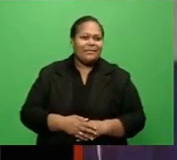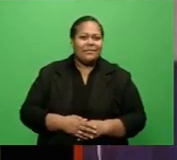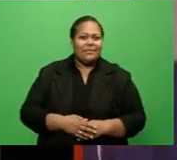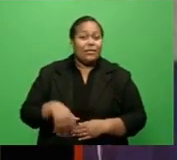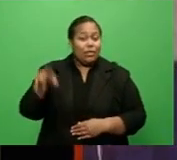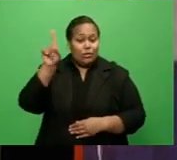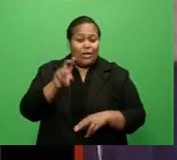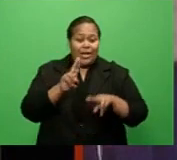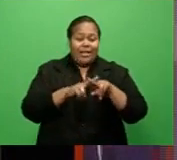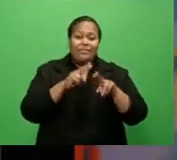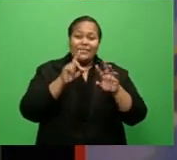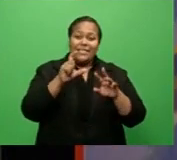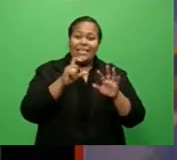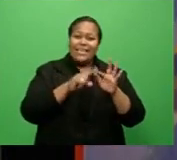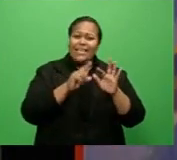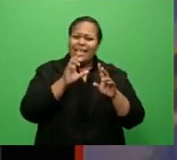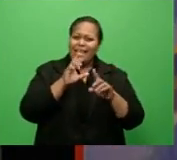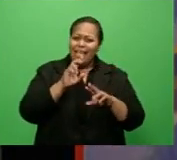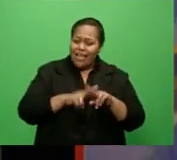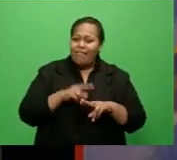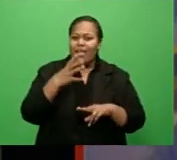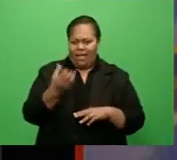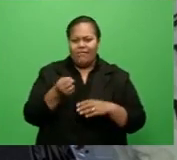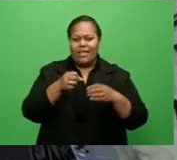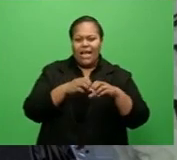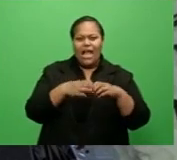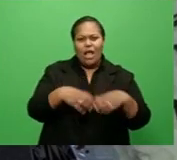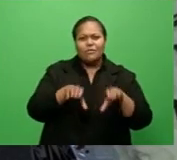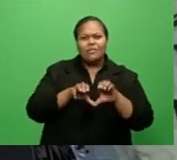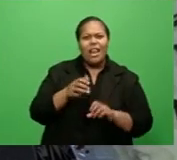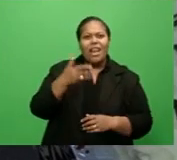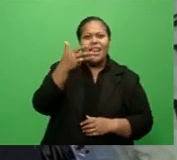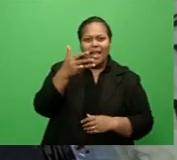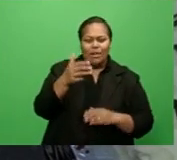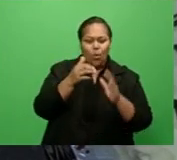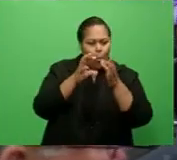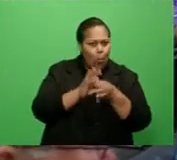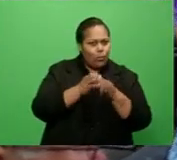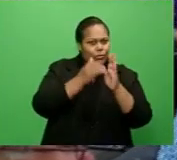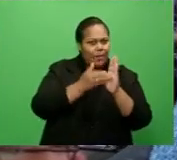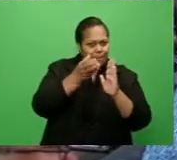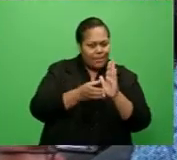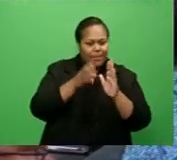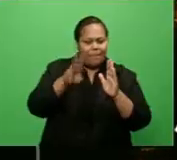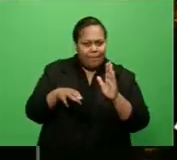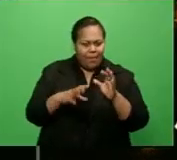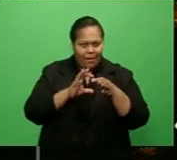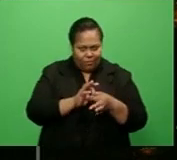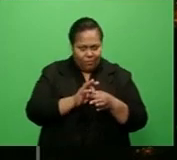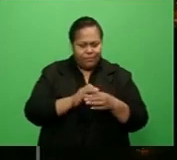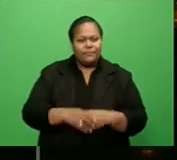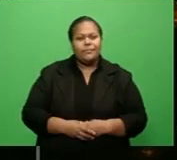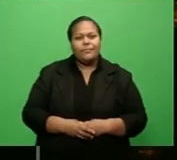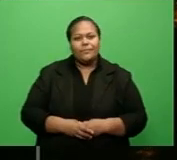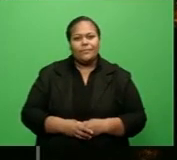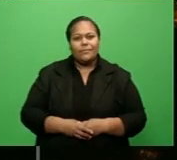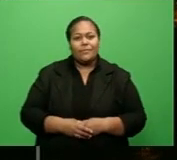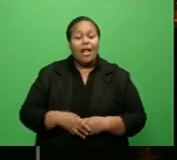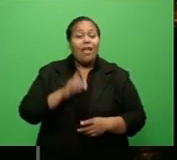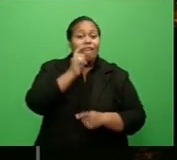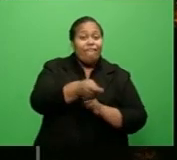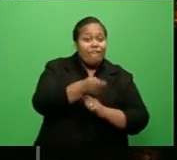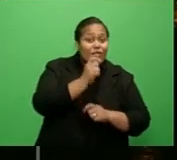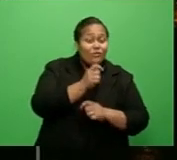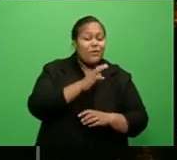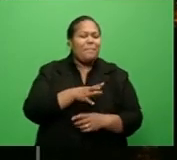has 9 standing councils, each with its own chair and members. Venina Rakotonga, FBC News. The Fisheries Ministry believes